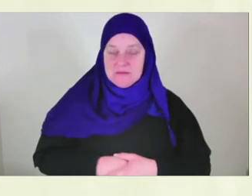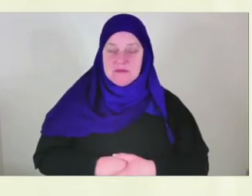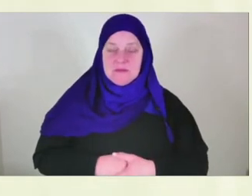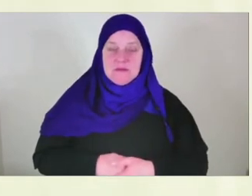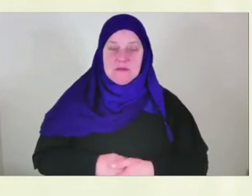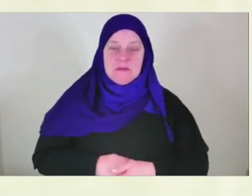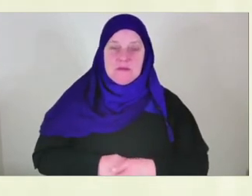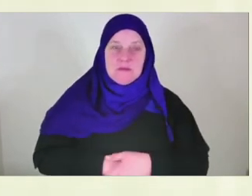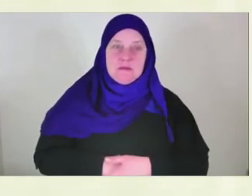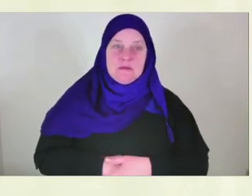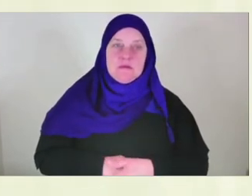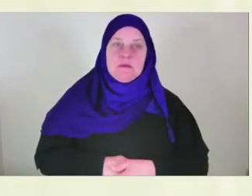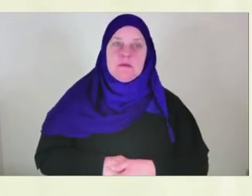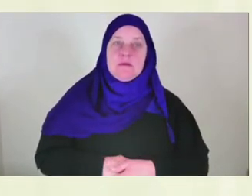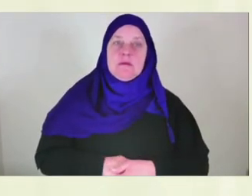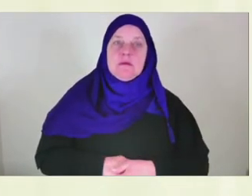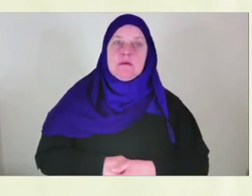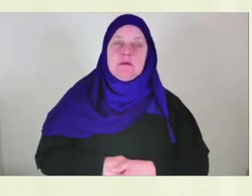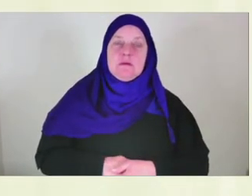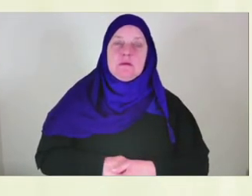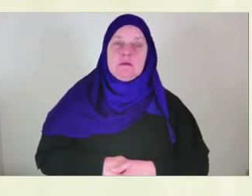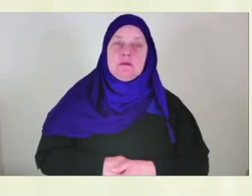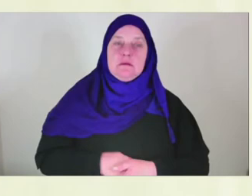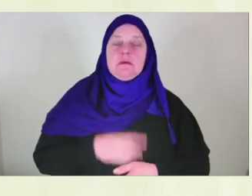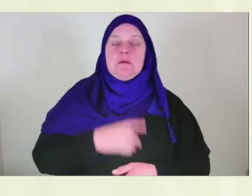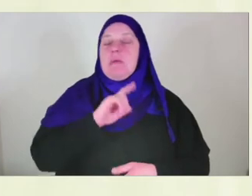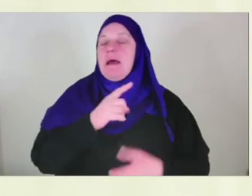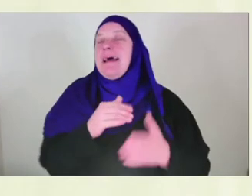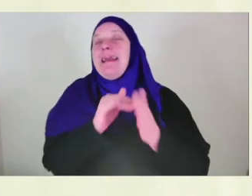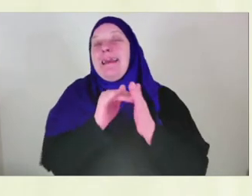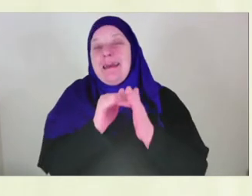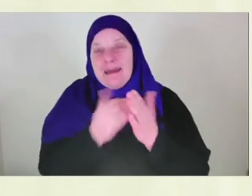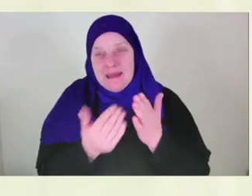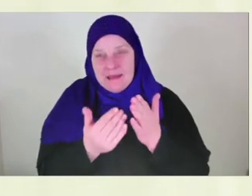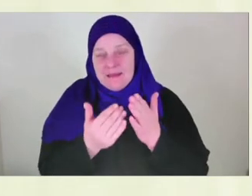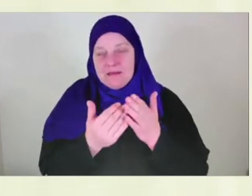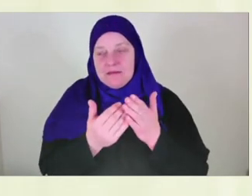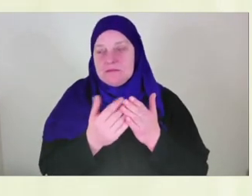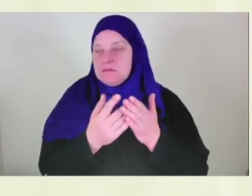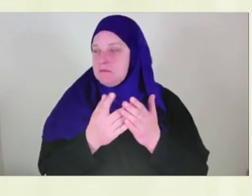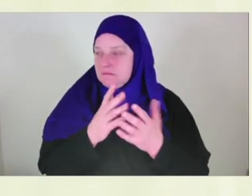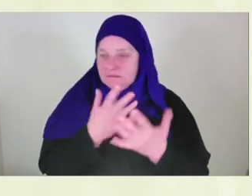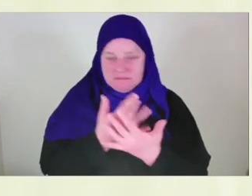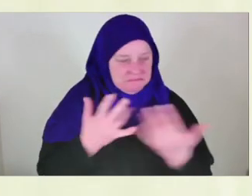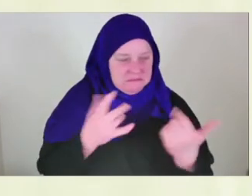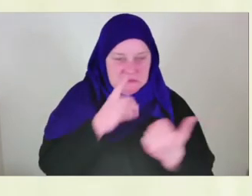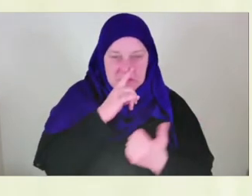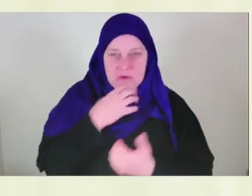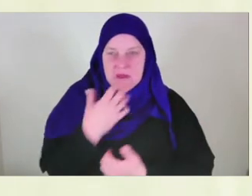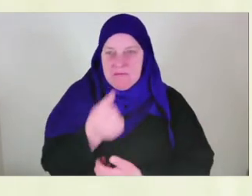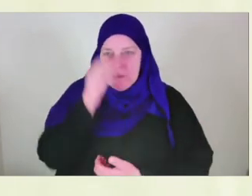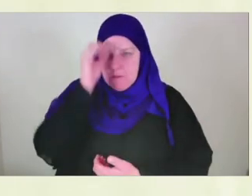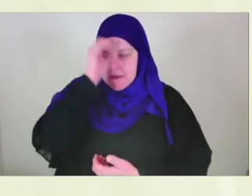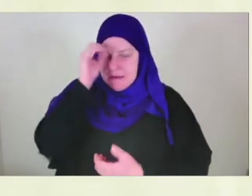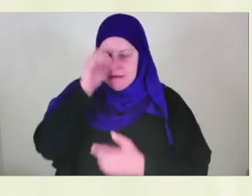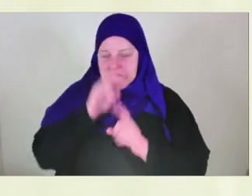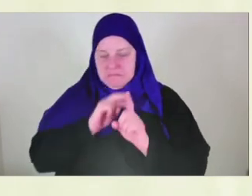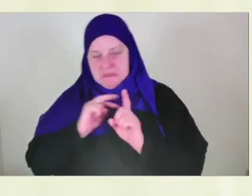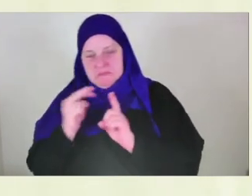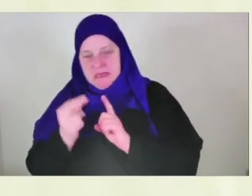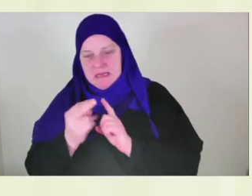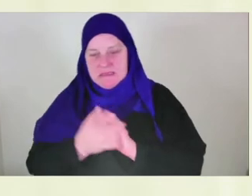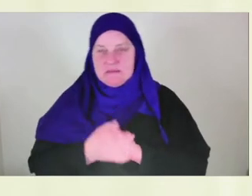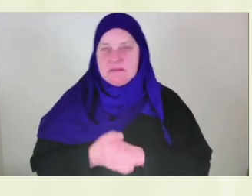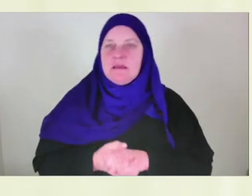making paying their dues. Now, here's the problem. And I've mentioned this before. I've met so many people that